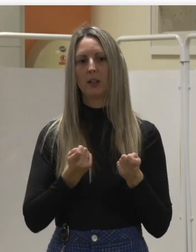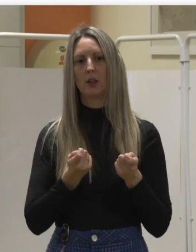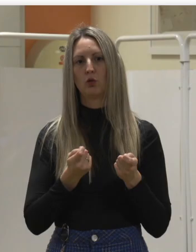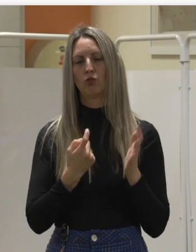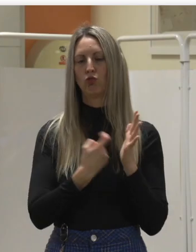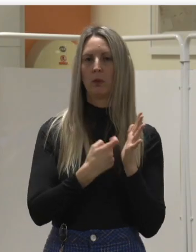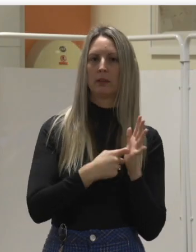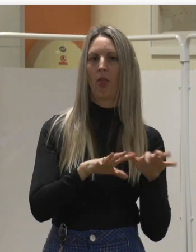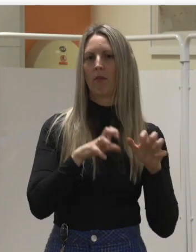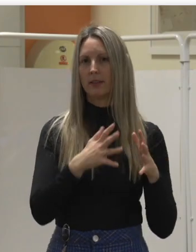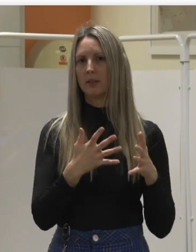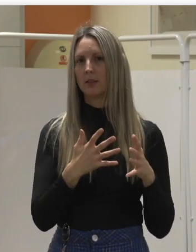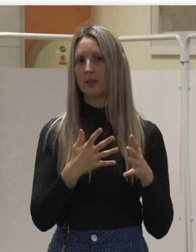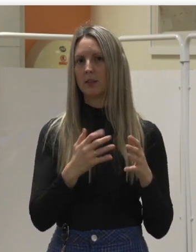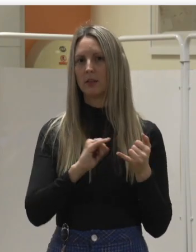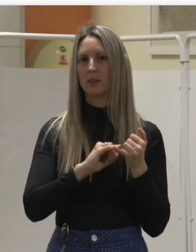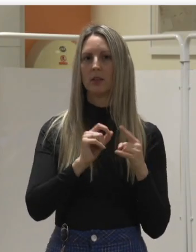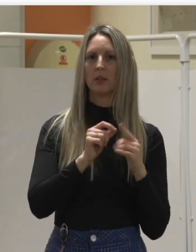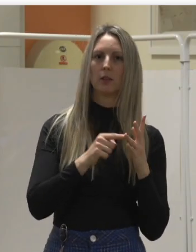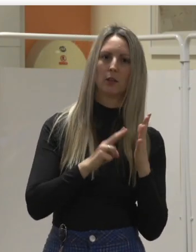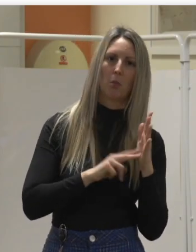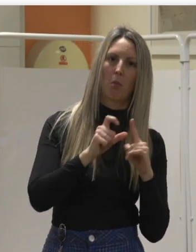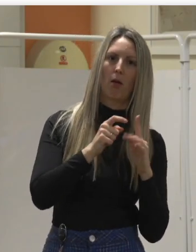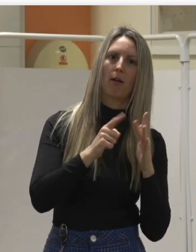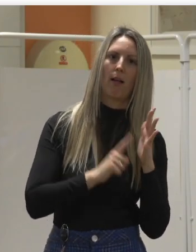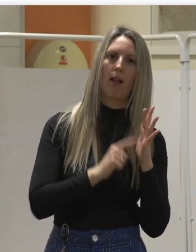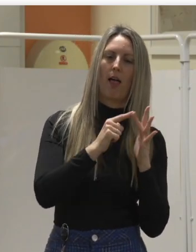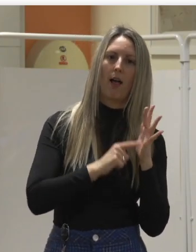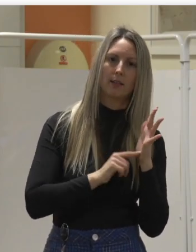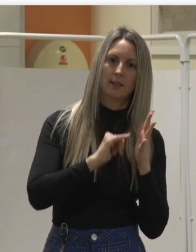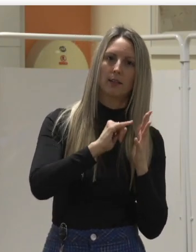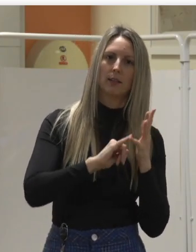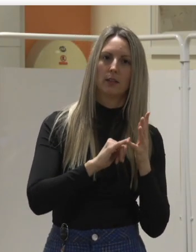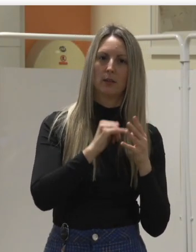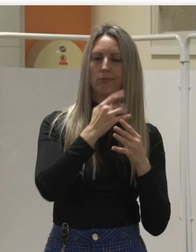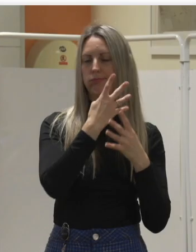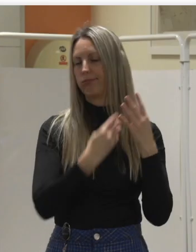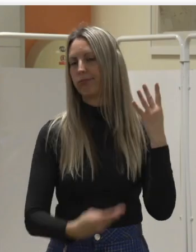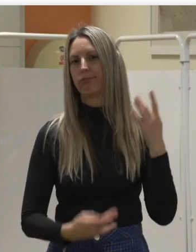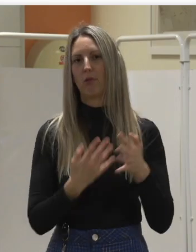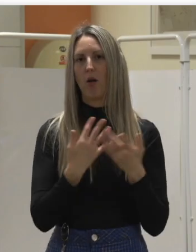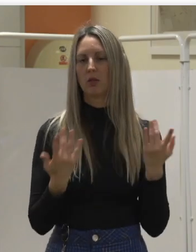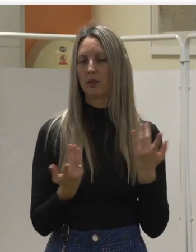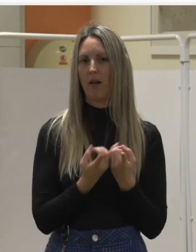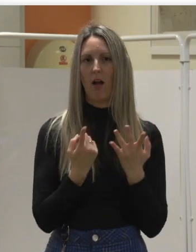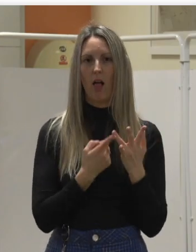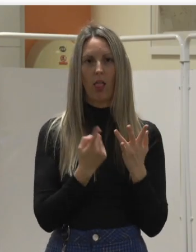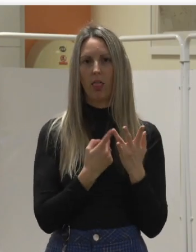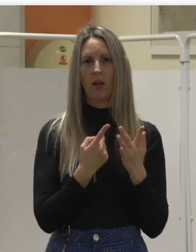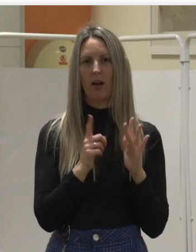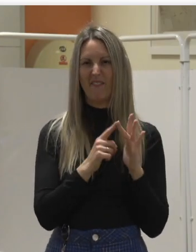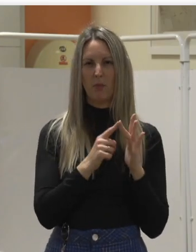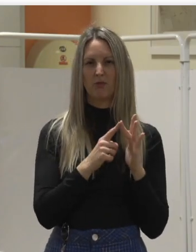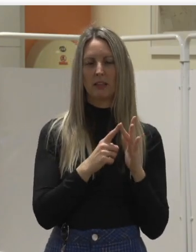manage ankylosing spondylitis, psoriatic arthritis, connective tissue diseases like SLE, other inflammatory conditions